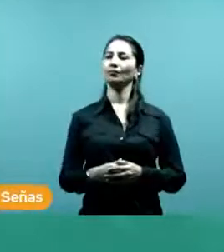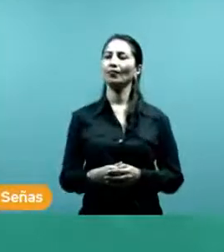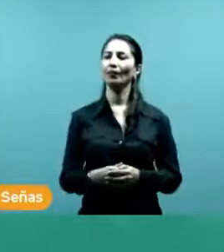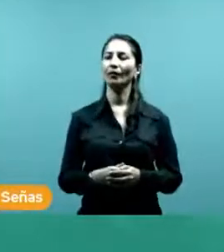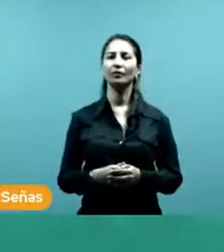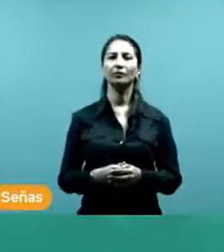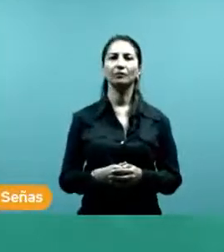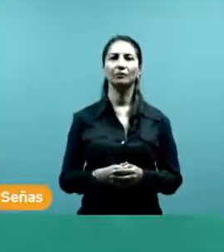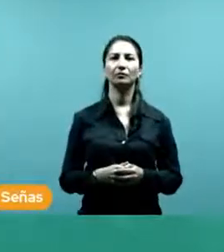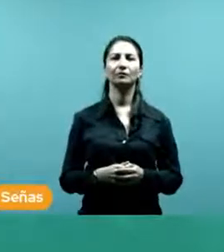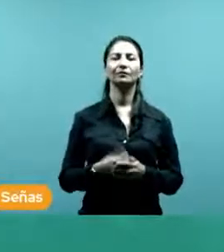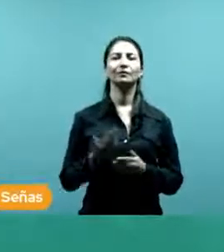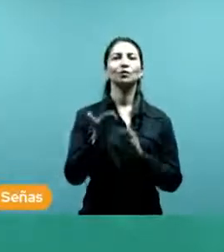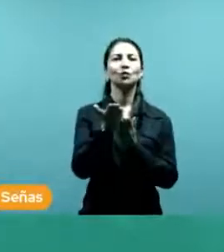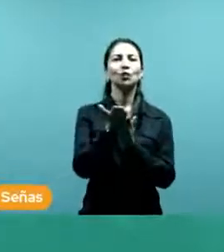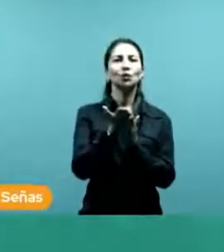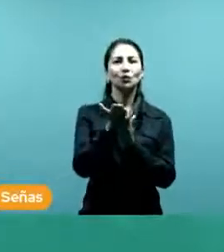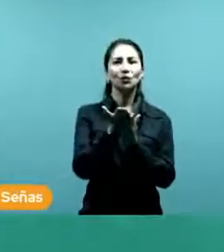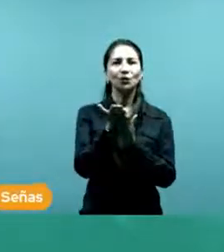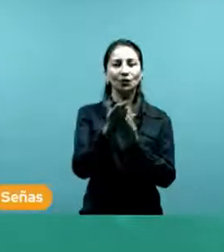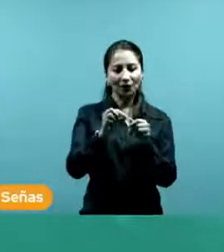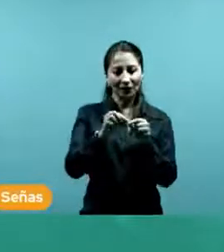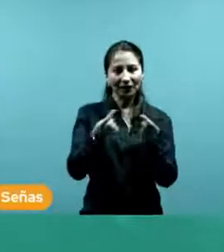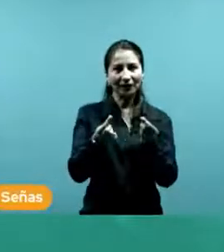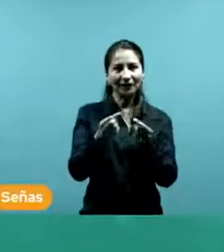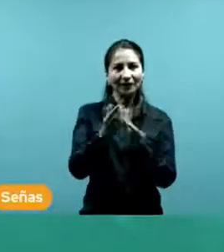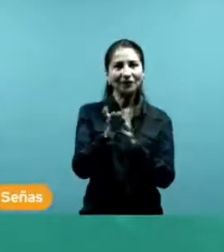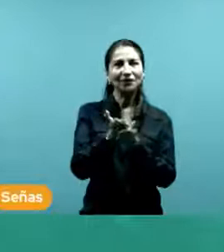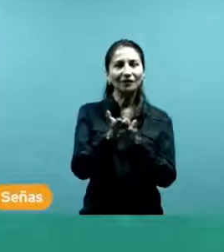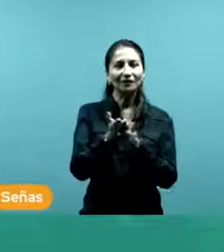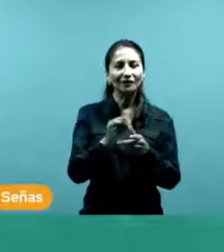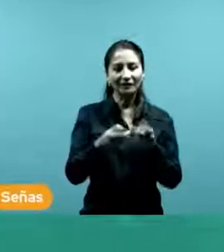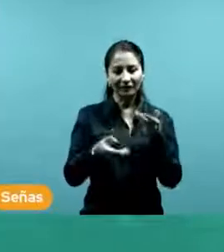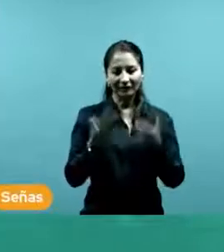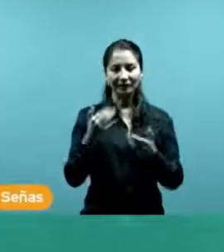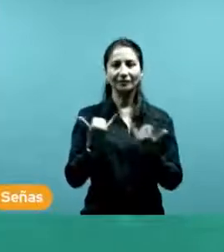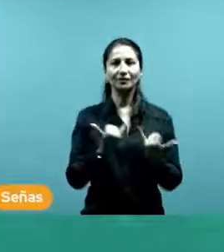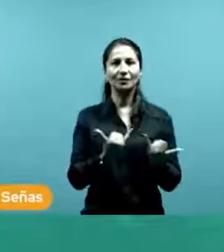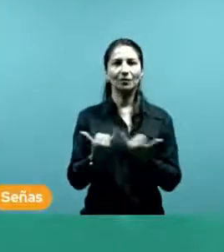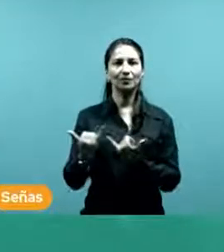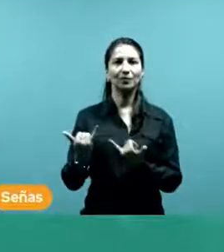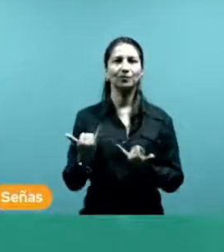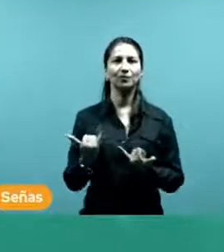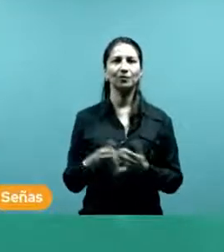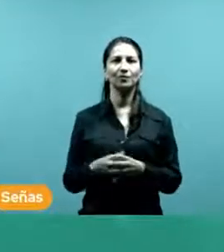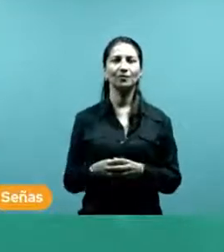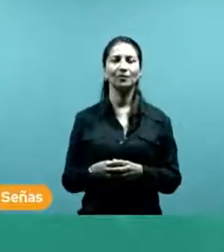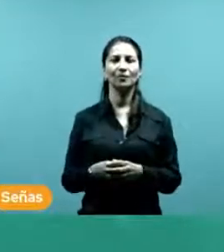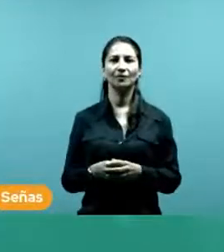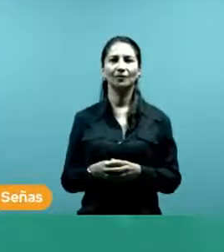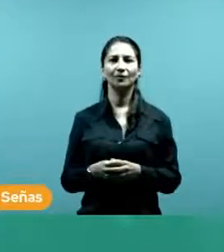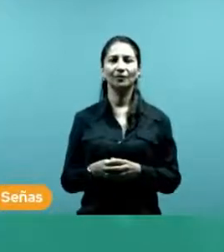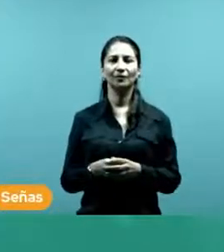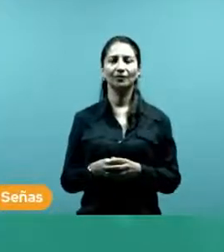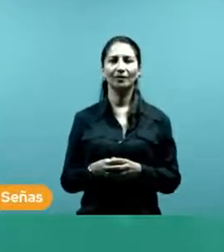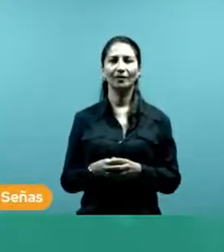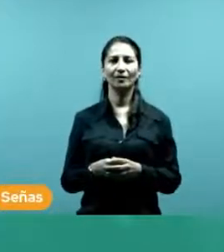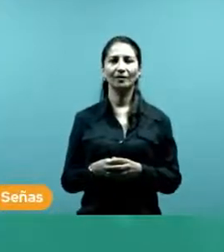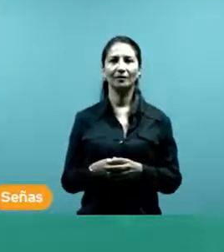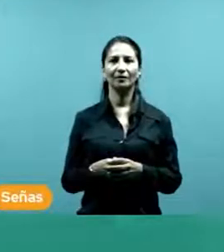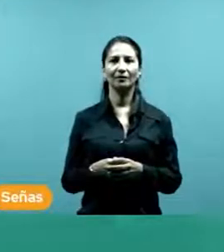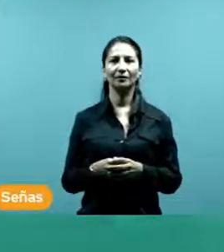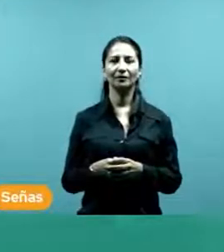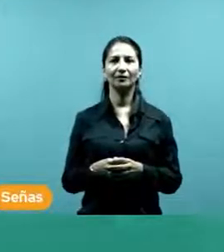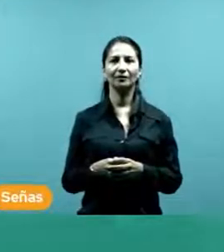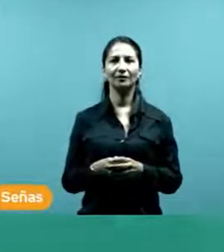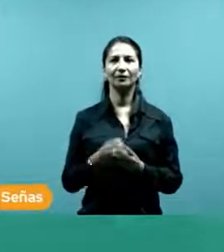means we can link the object with a person, and this is something very, very important. También encontramos